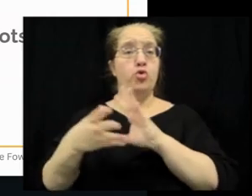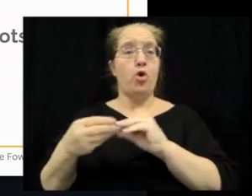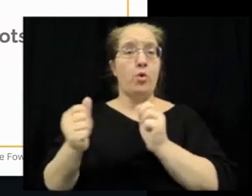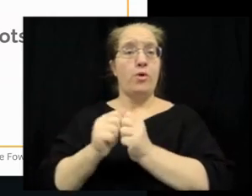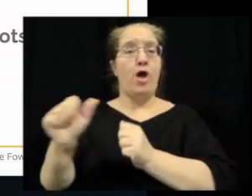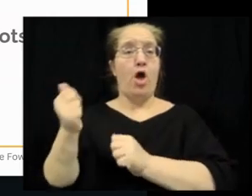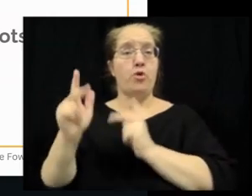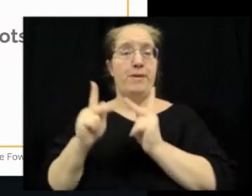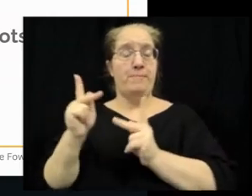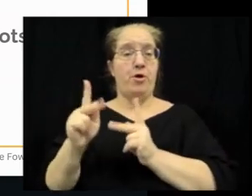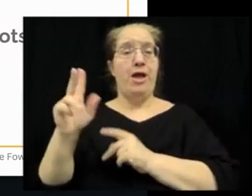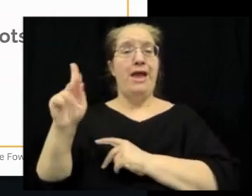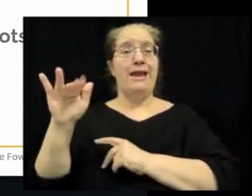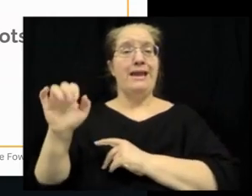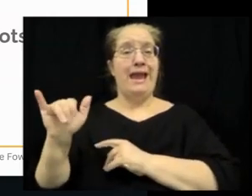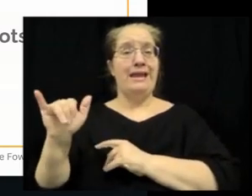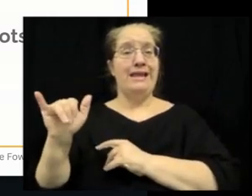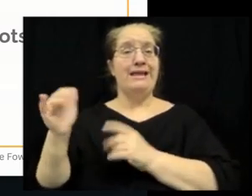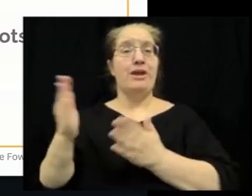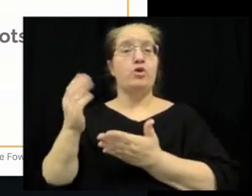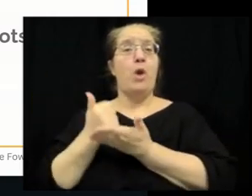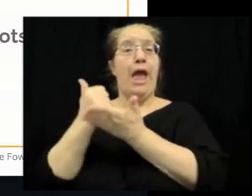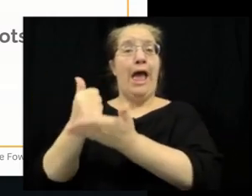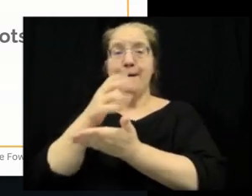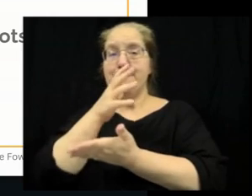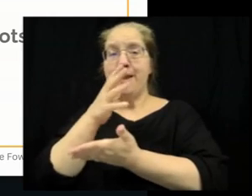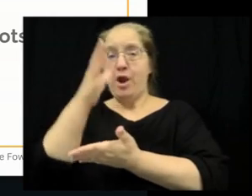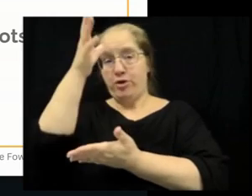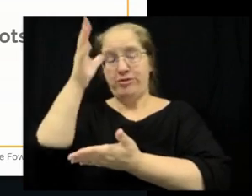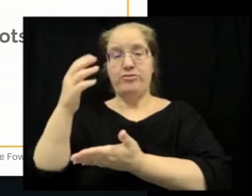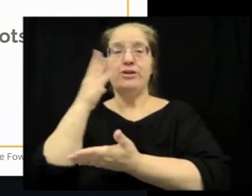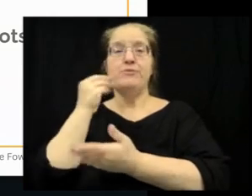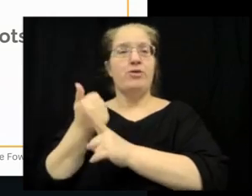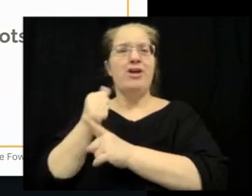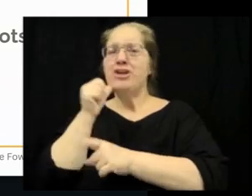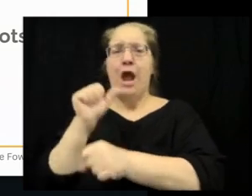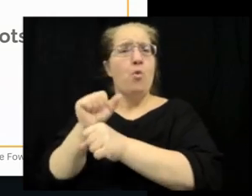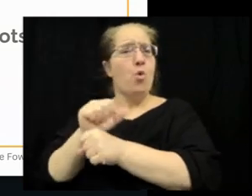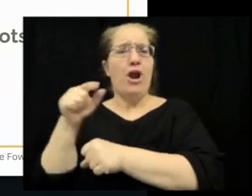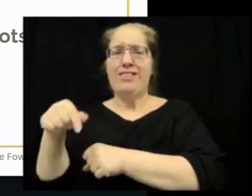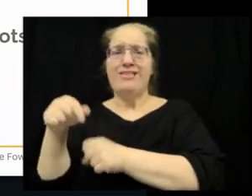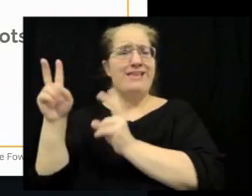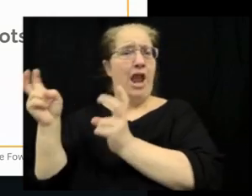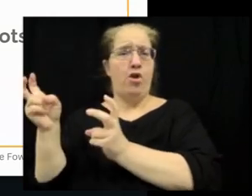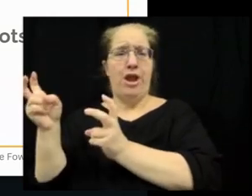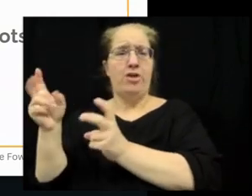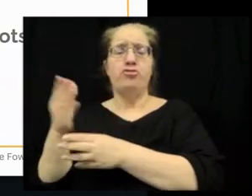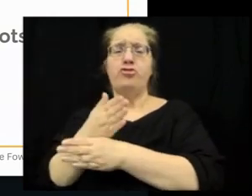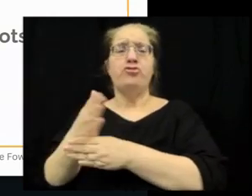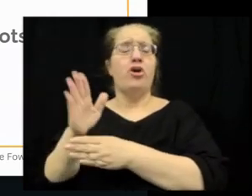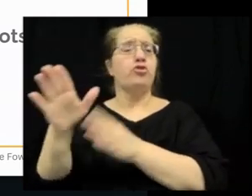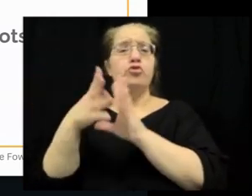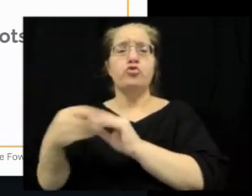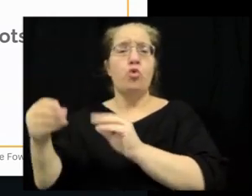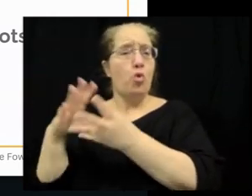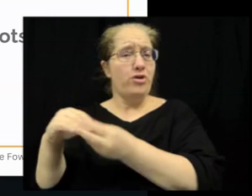agenda other than to help parents. She does not do work in this area. She just shares her story.